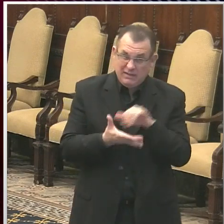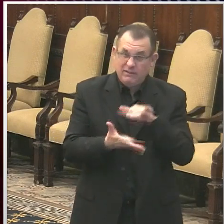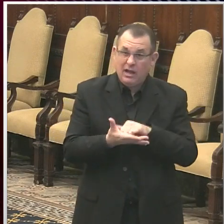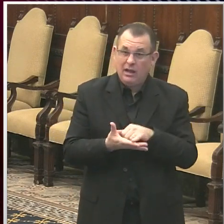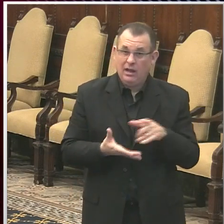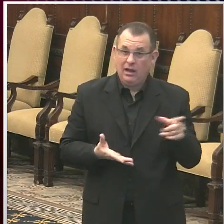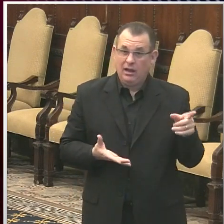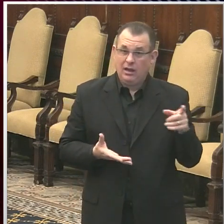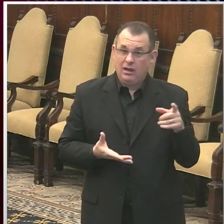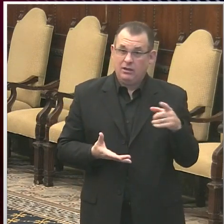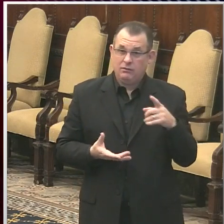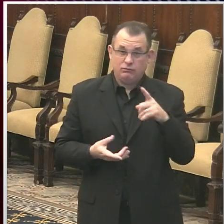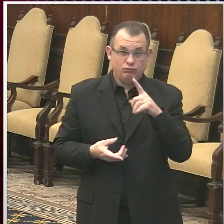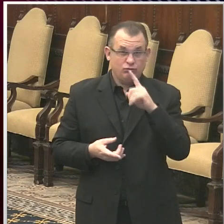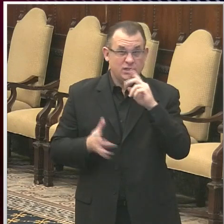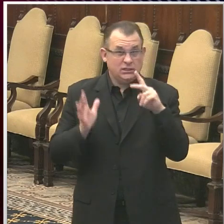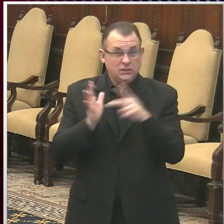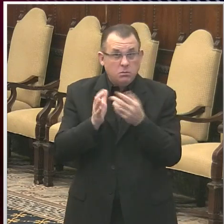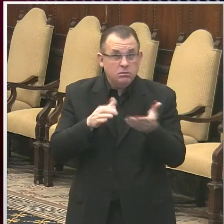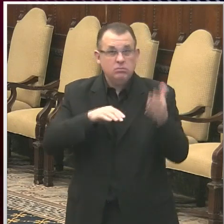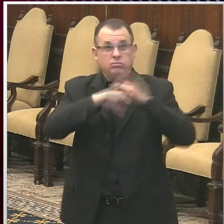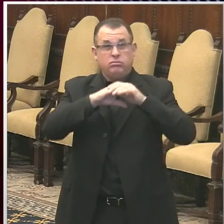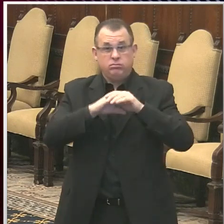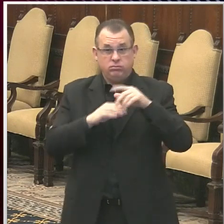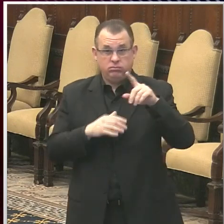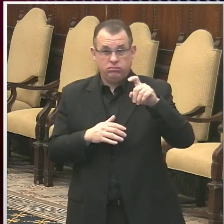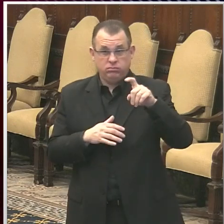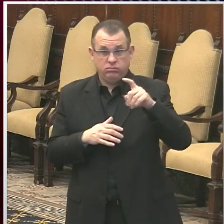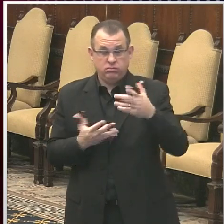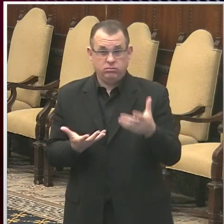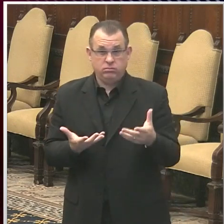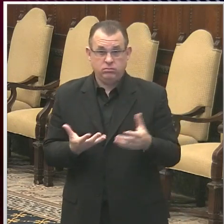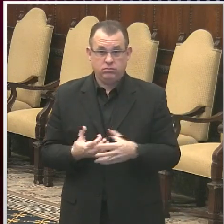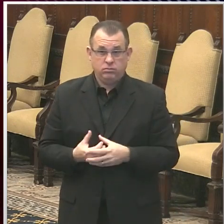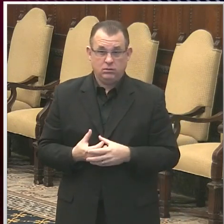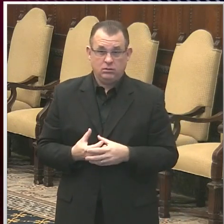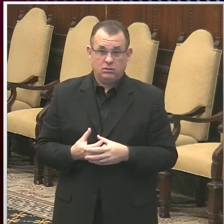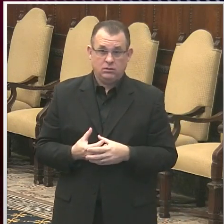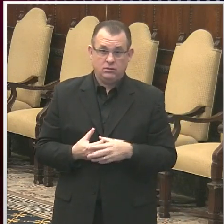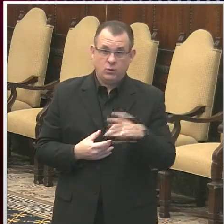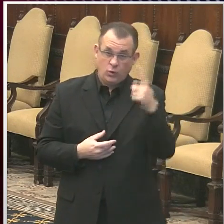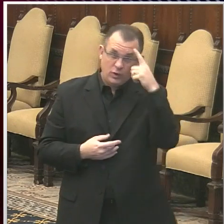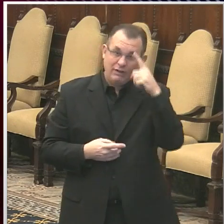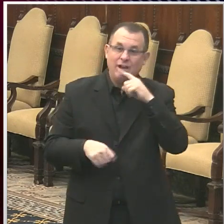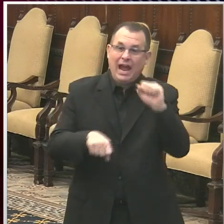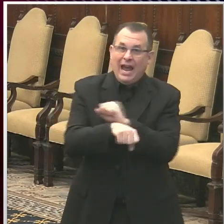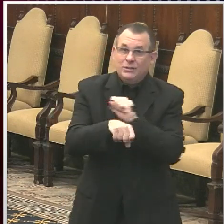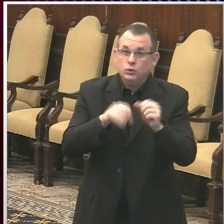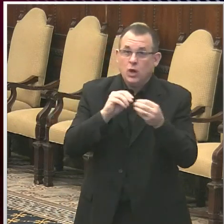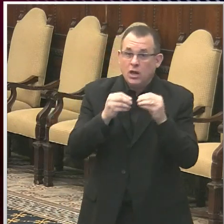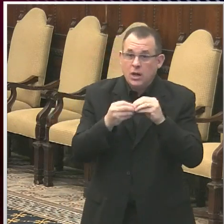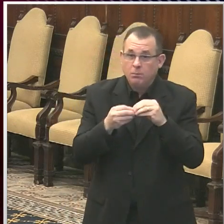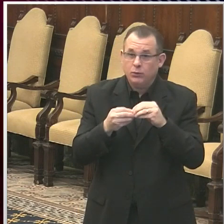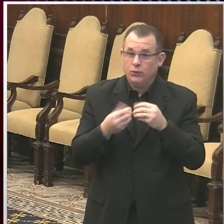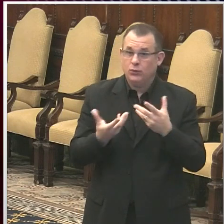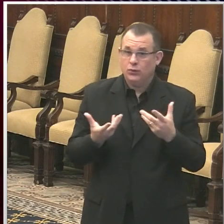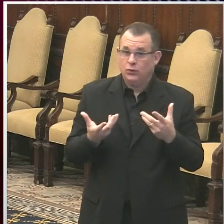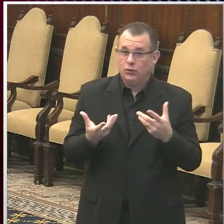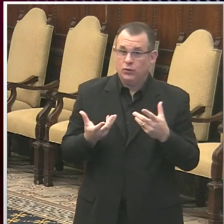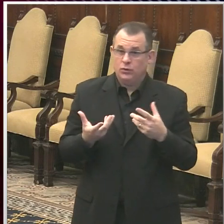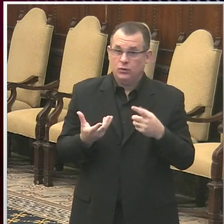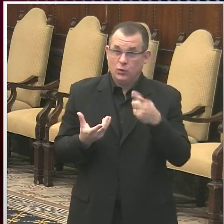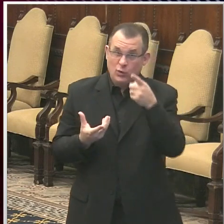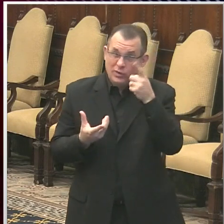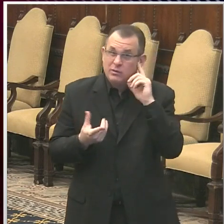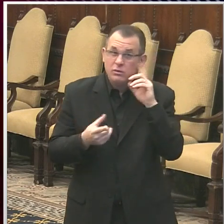is double the amount that we're public, or where do you think that the actual official number is? And do you think it's going to grow